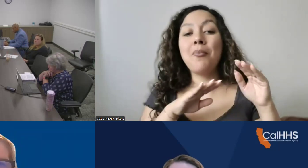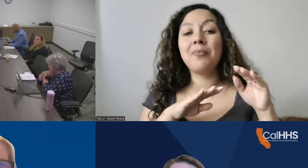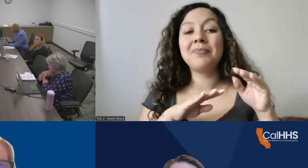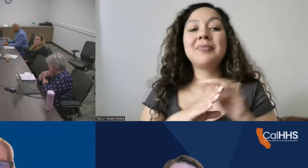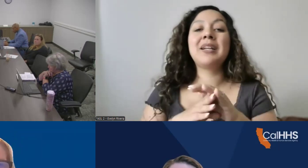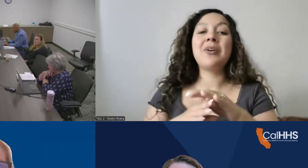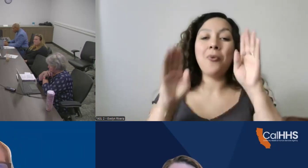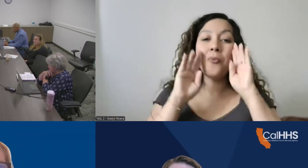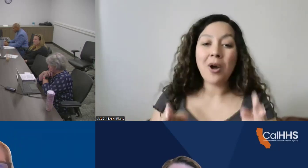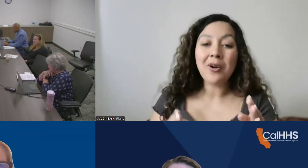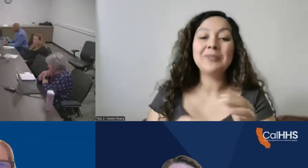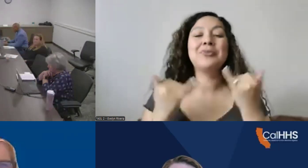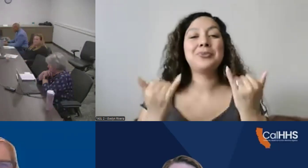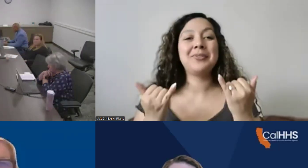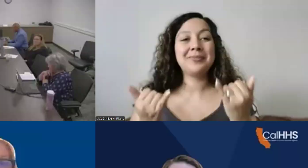you today.